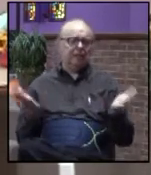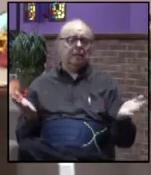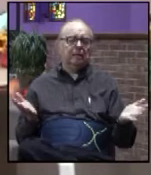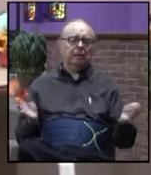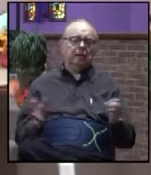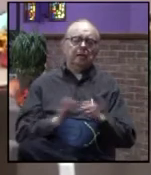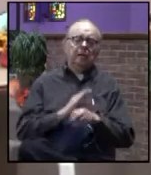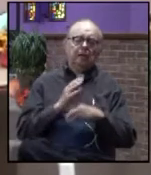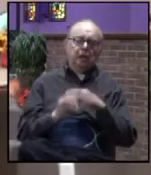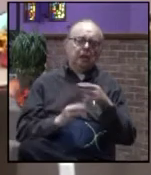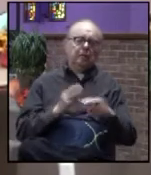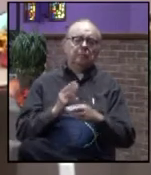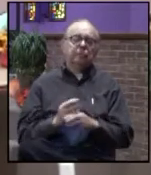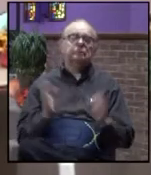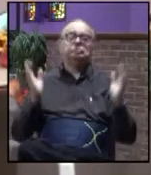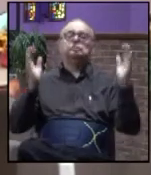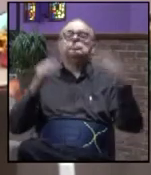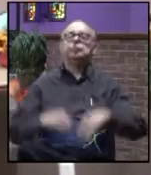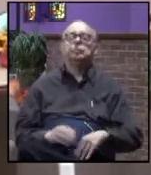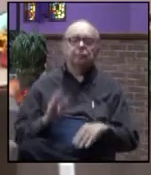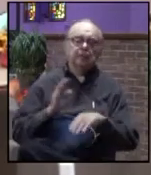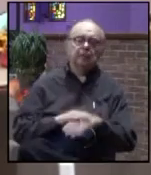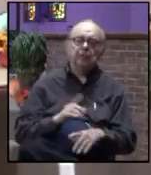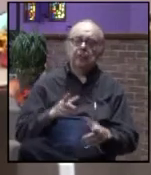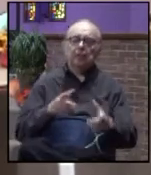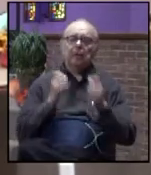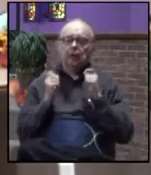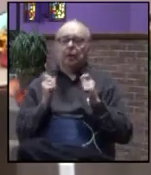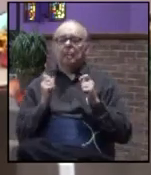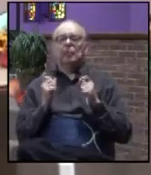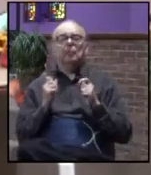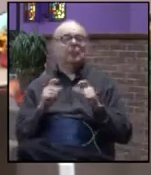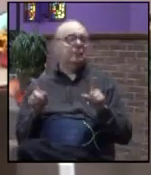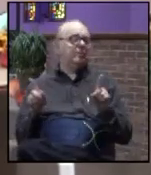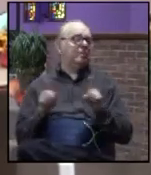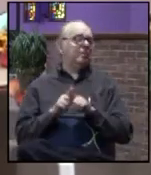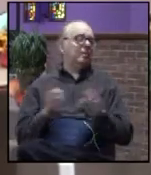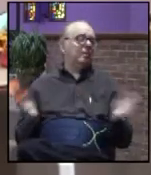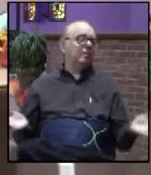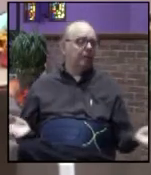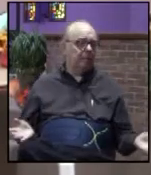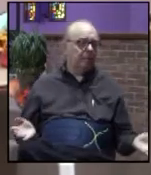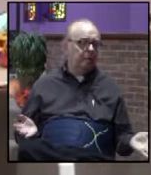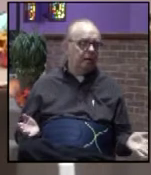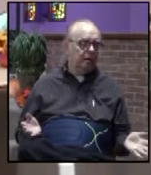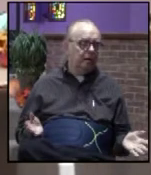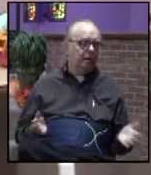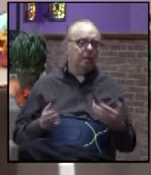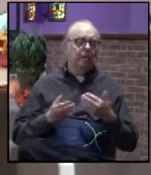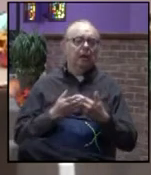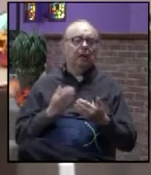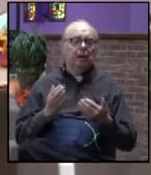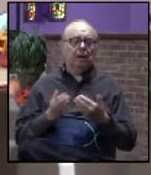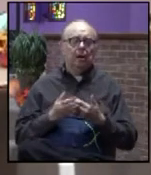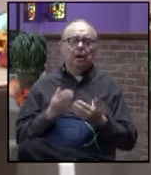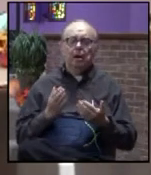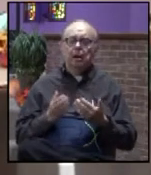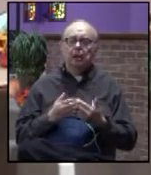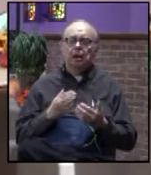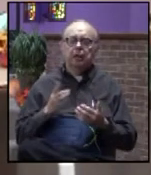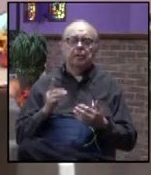whole world is just caving in on you, and then all of a sudden it's just like, it's almost like the peace of dove of